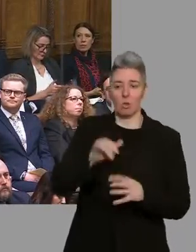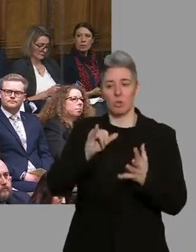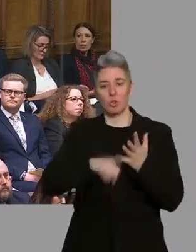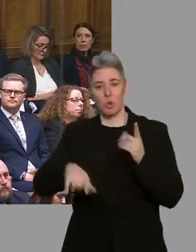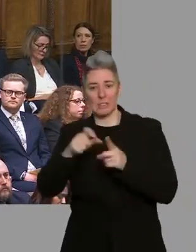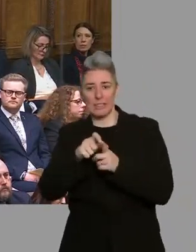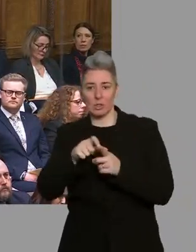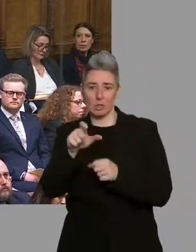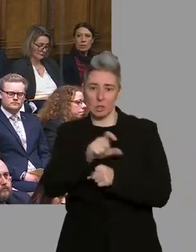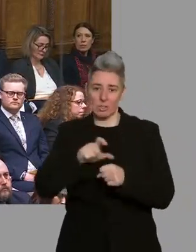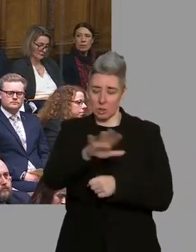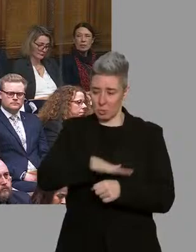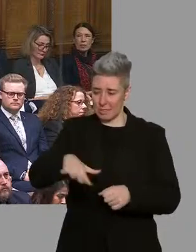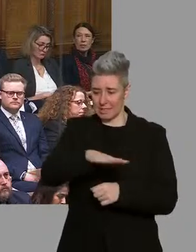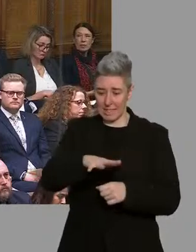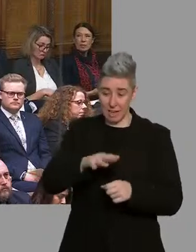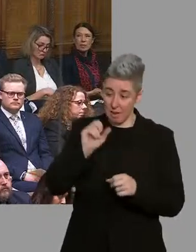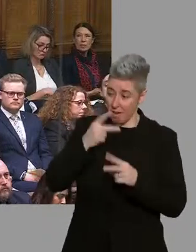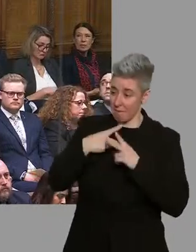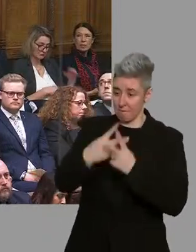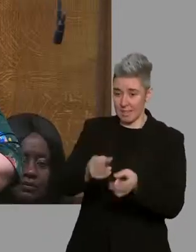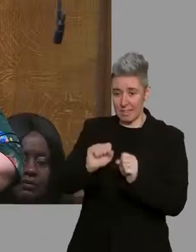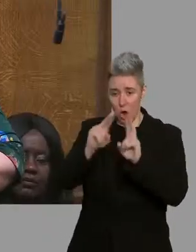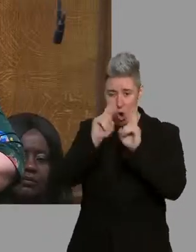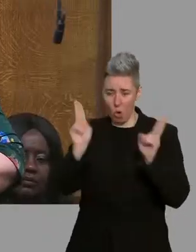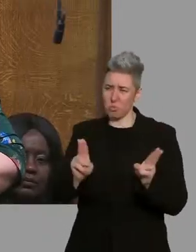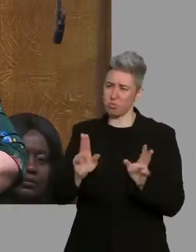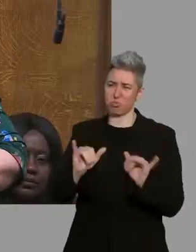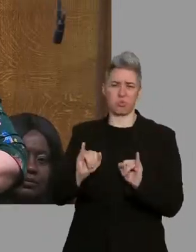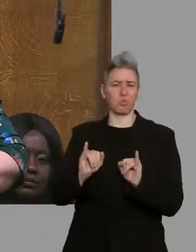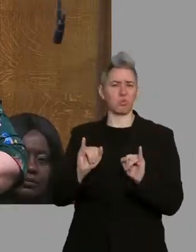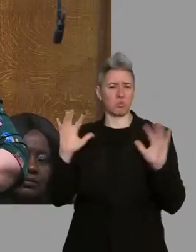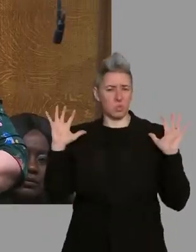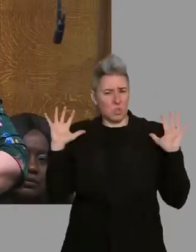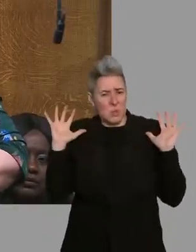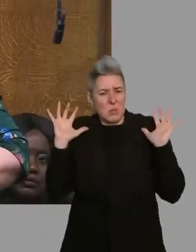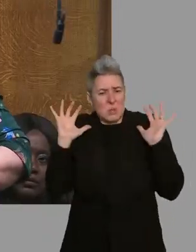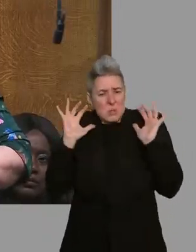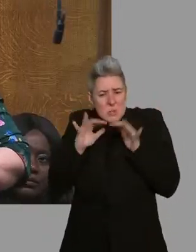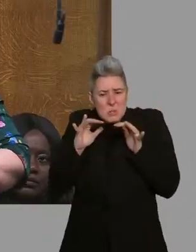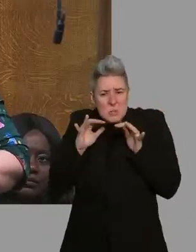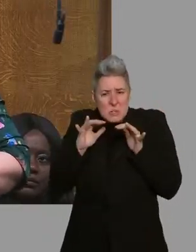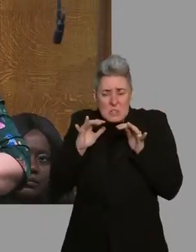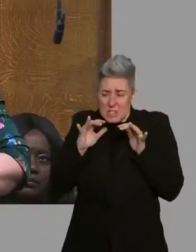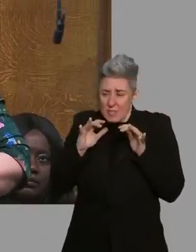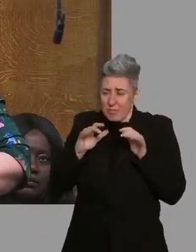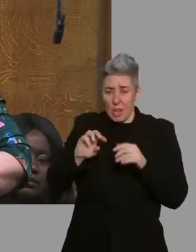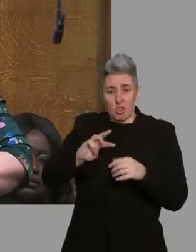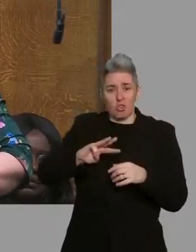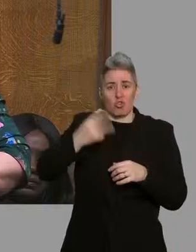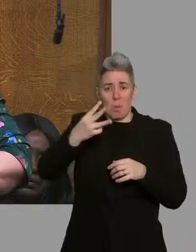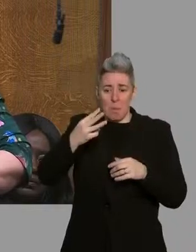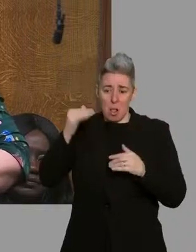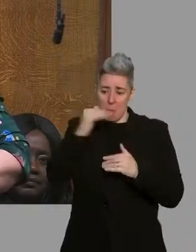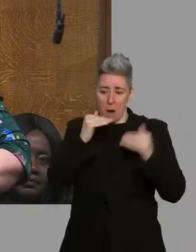some with triple bunk beds in the bedroom and the parents on a sofa bed in the living room. The nearest available property to buy